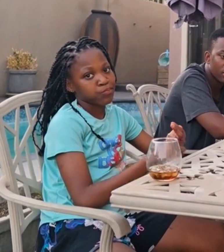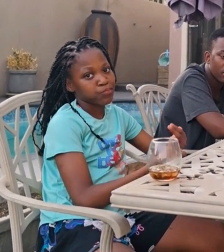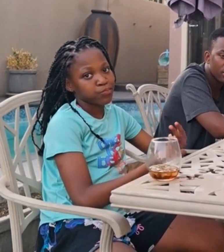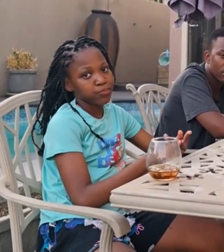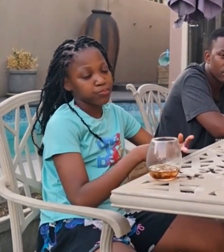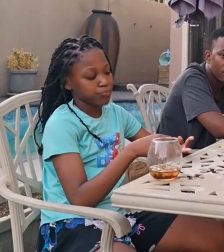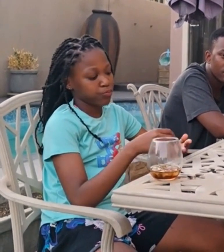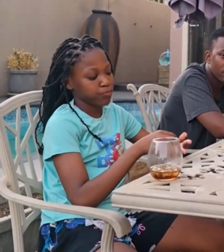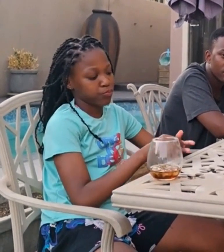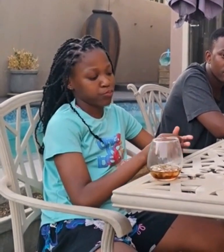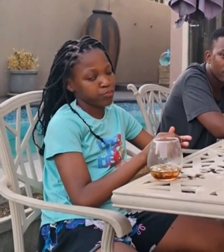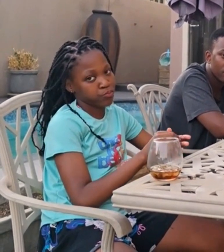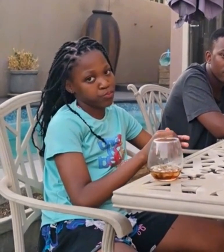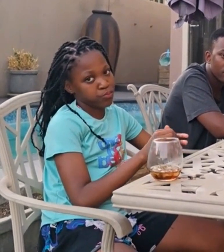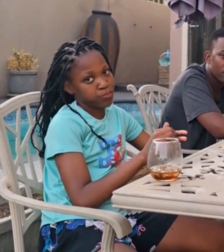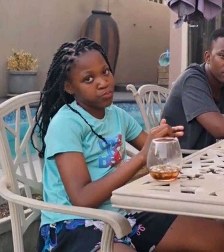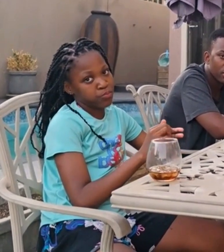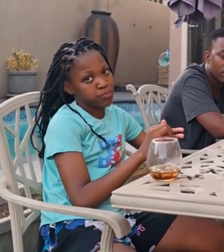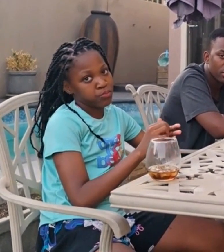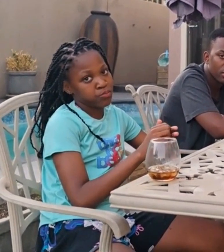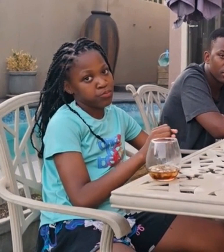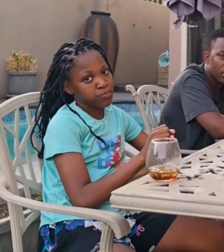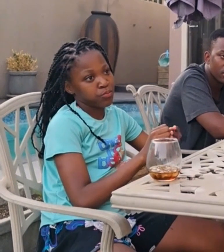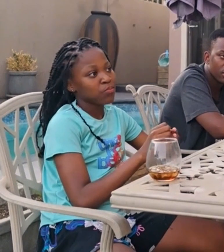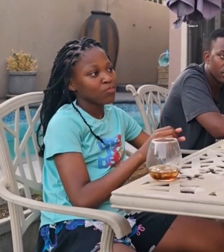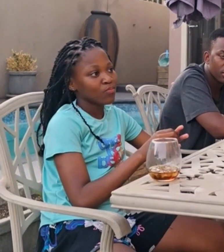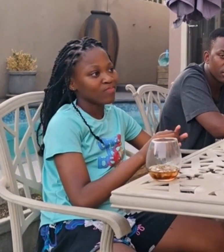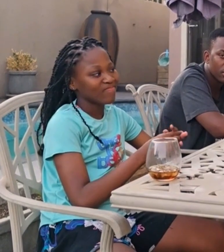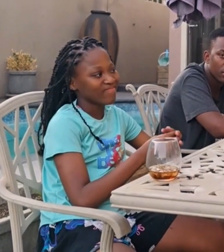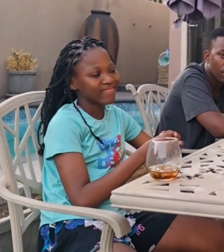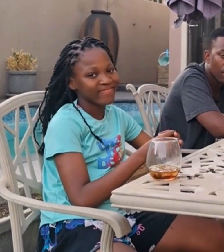to prepare an outing for her.